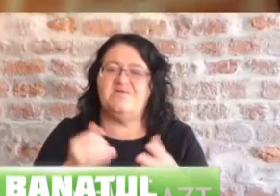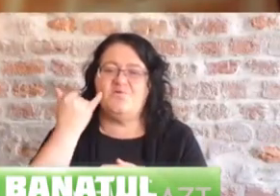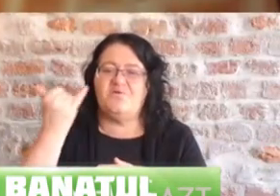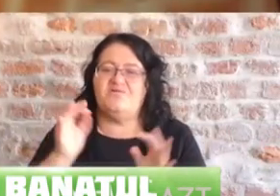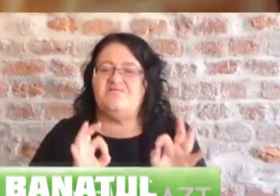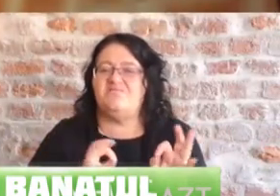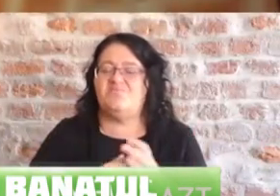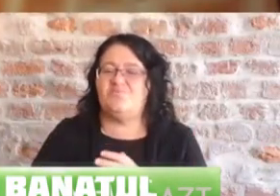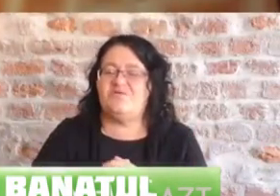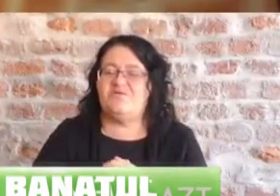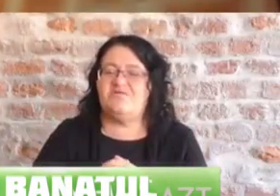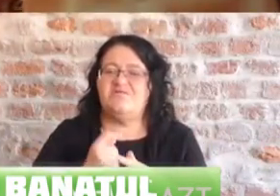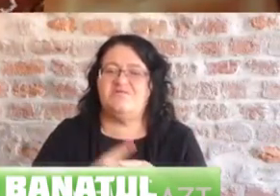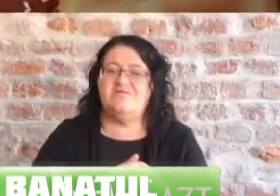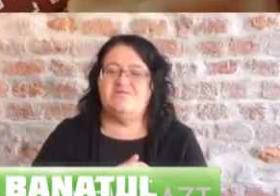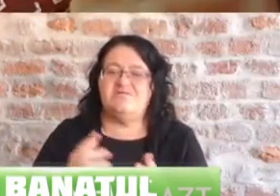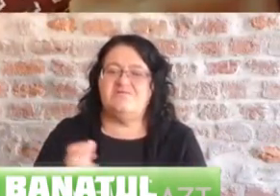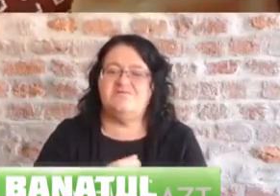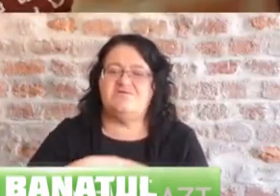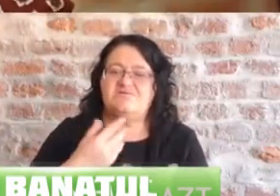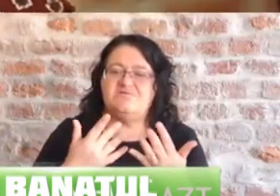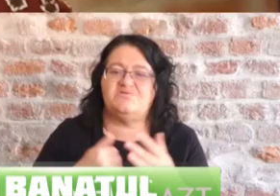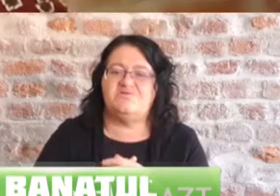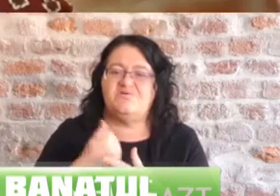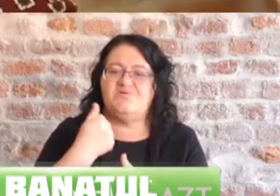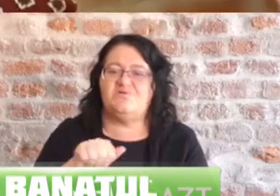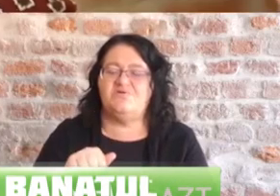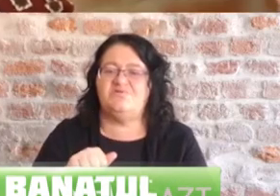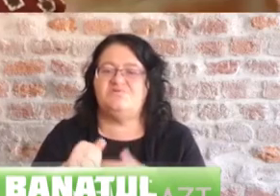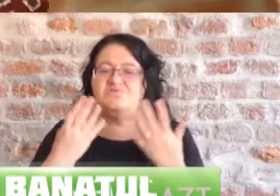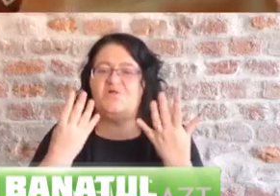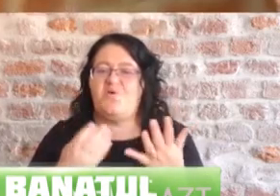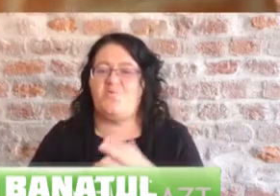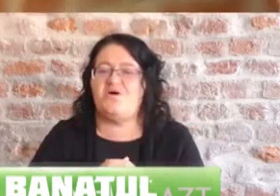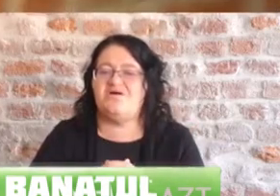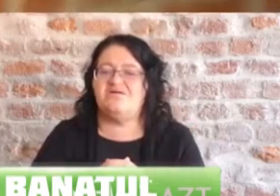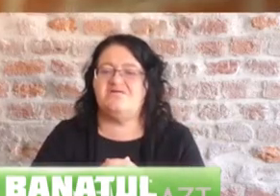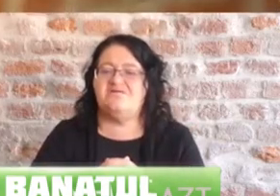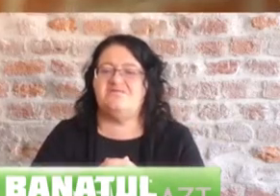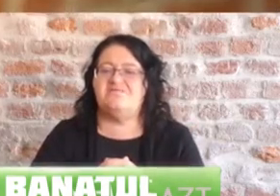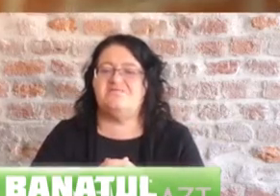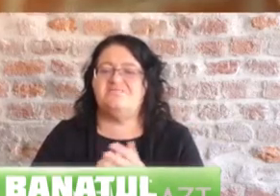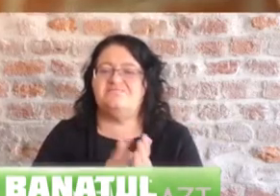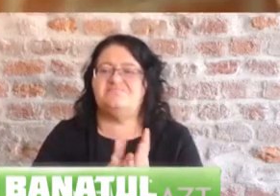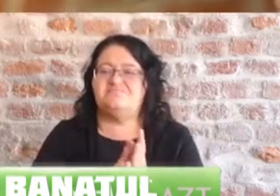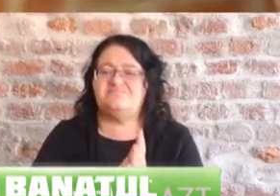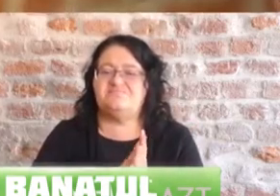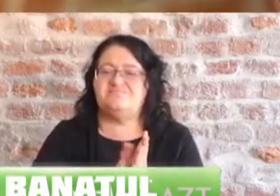this project. And so the winner is number 109. And yes.